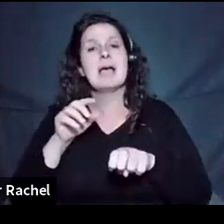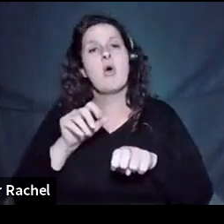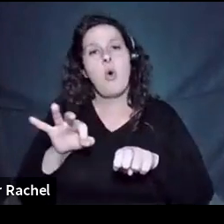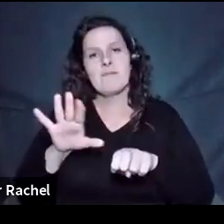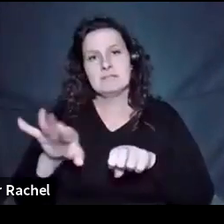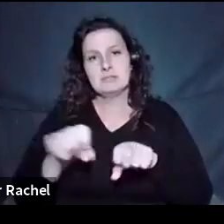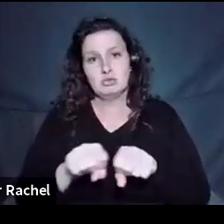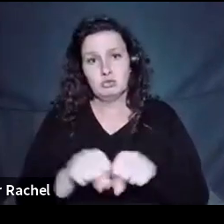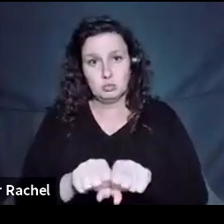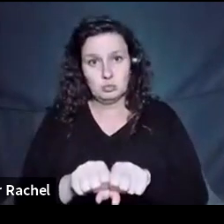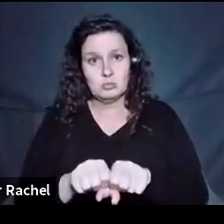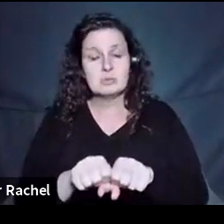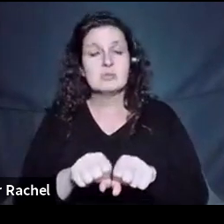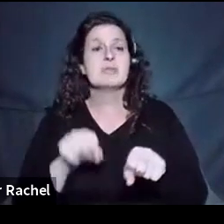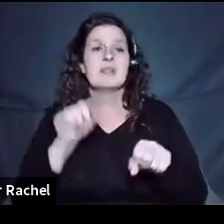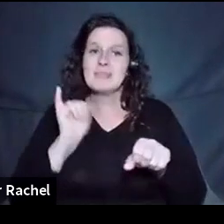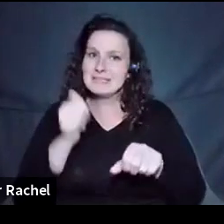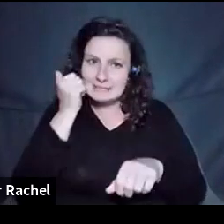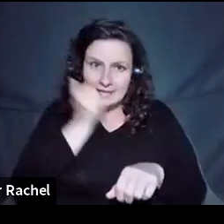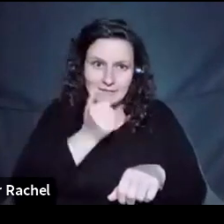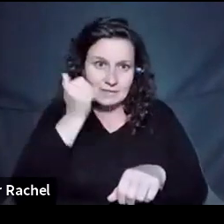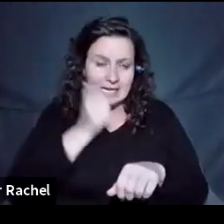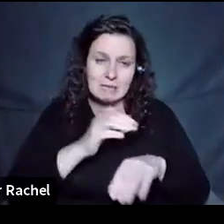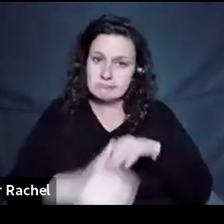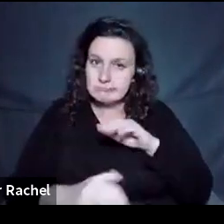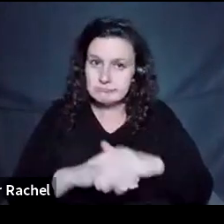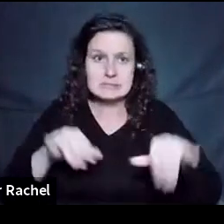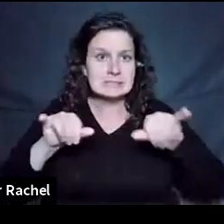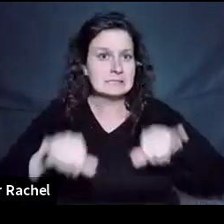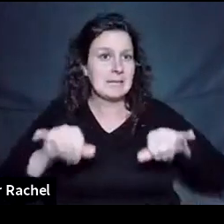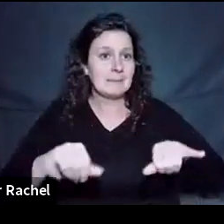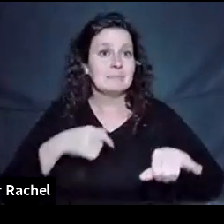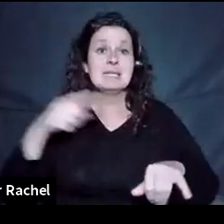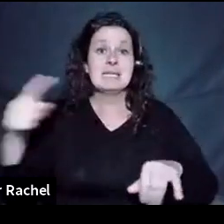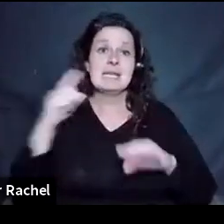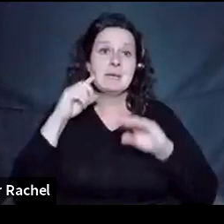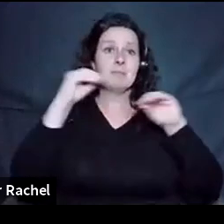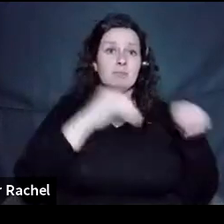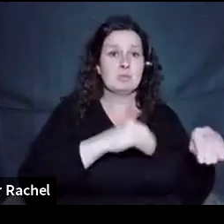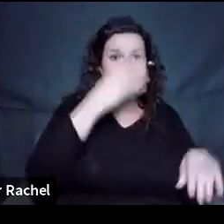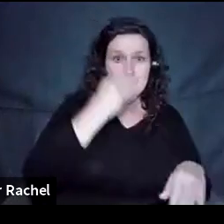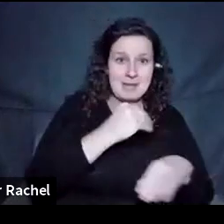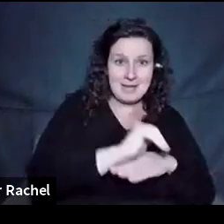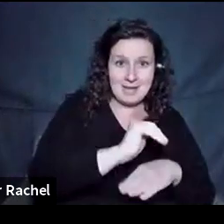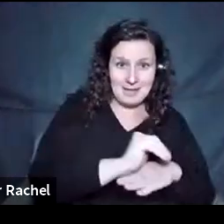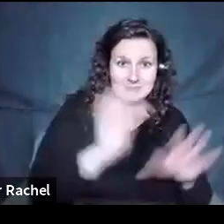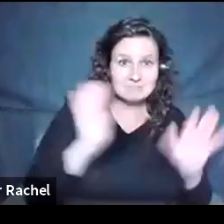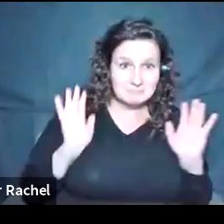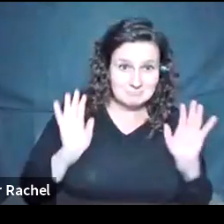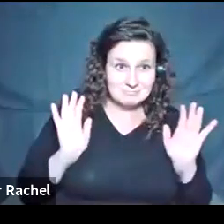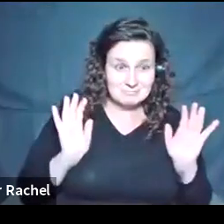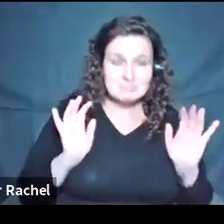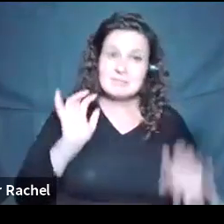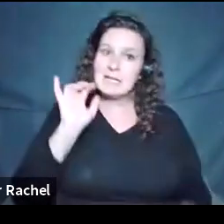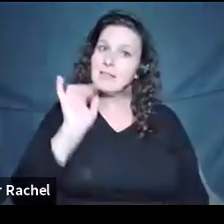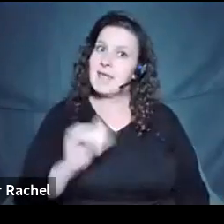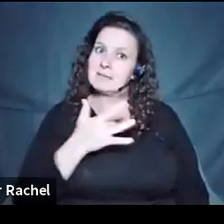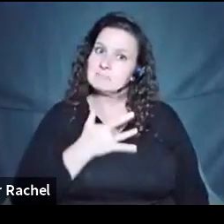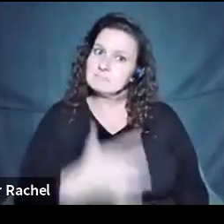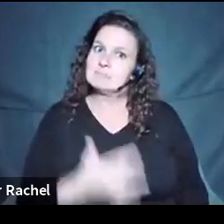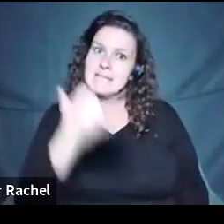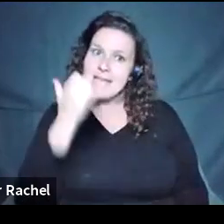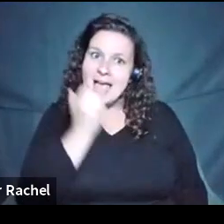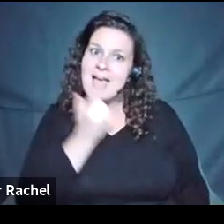a ritual. That's something we do every day. He puts me to bed at night. And, you know, those are things that we just do